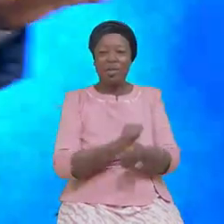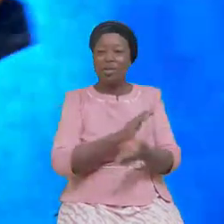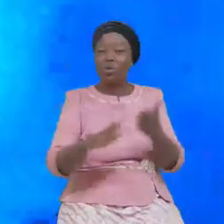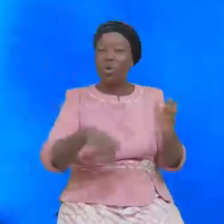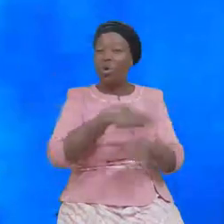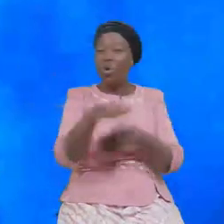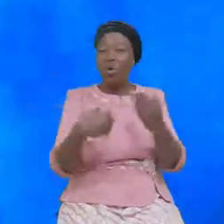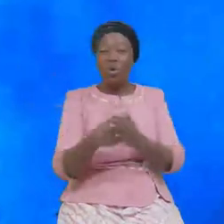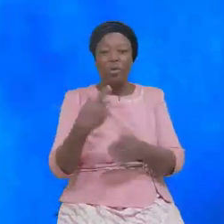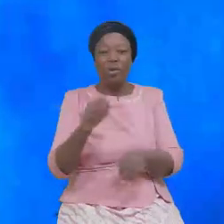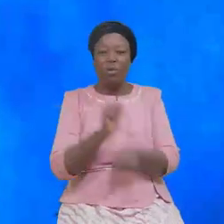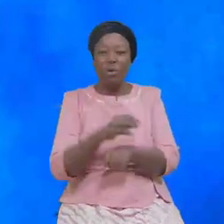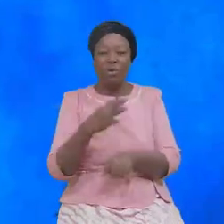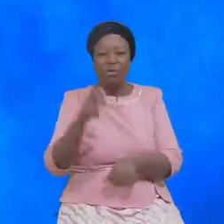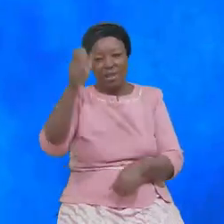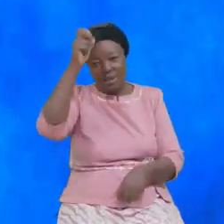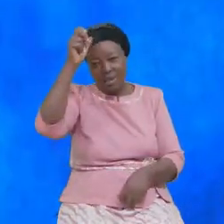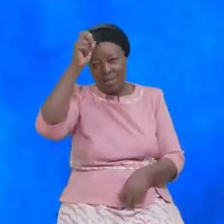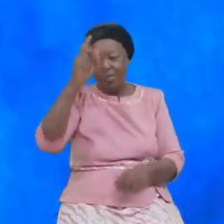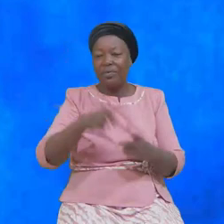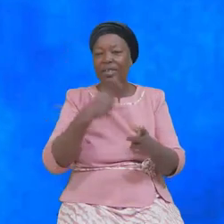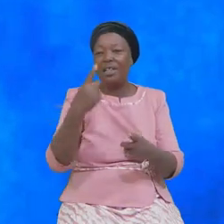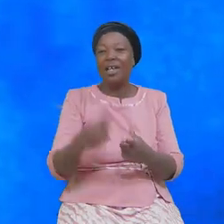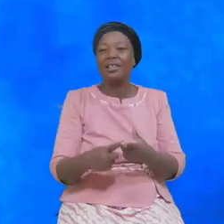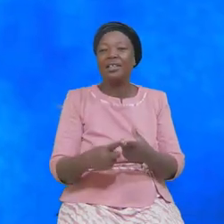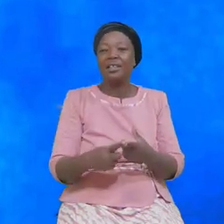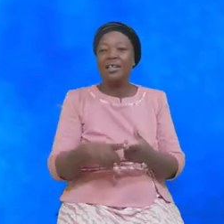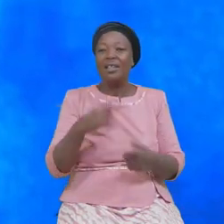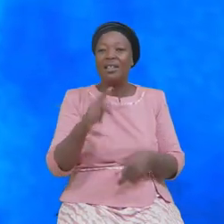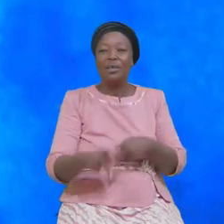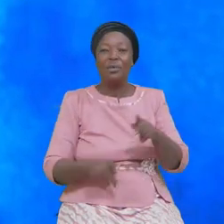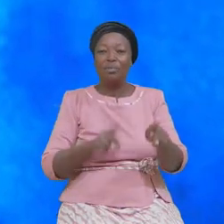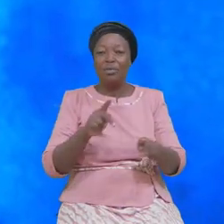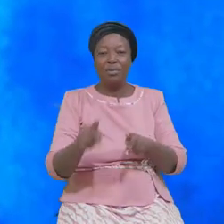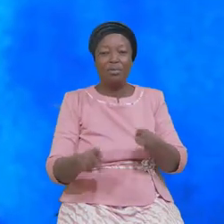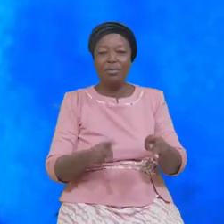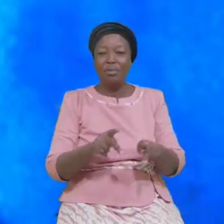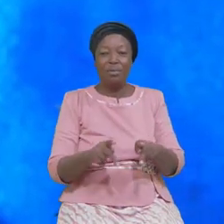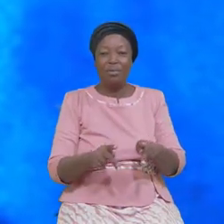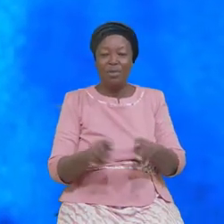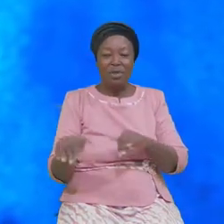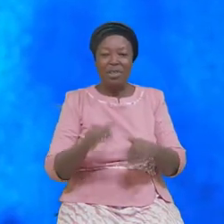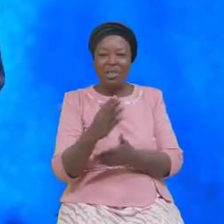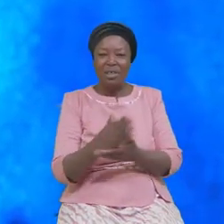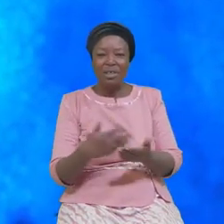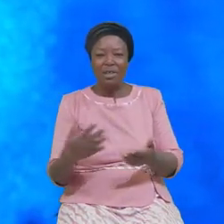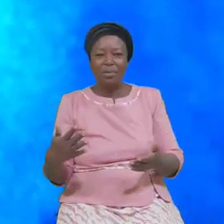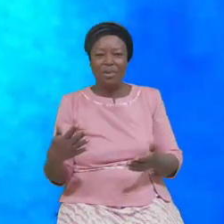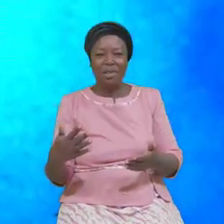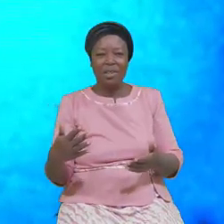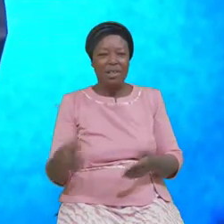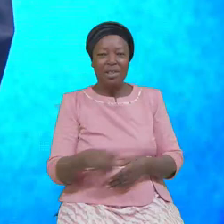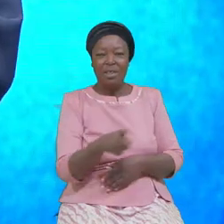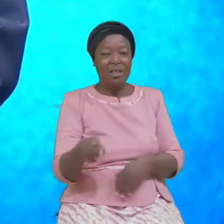the works of the devil. Then the people did something they don't